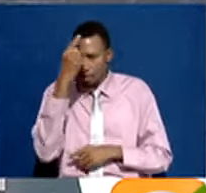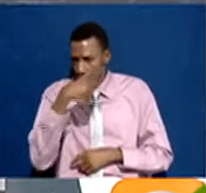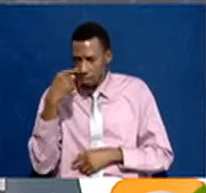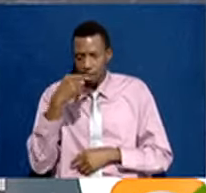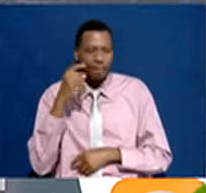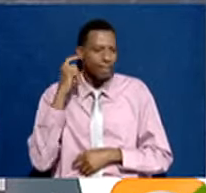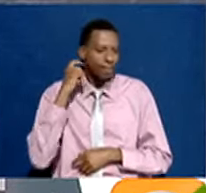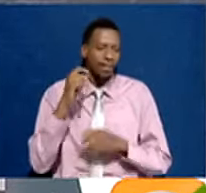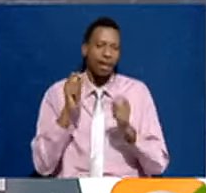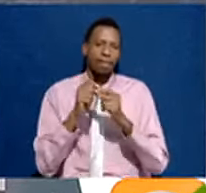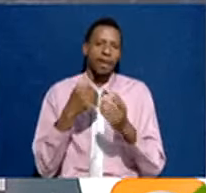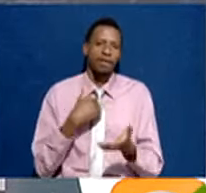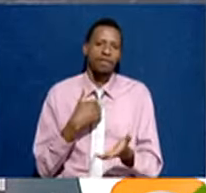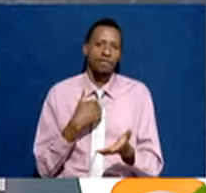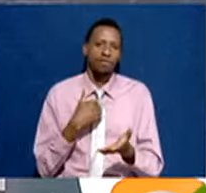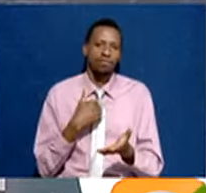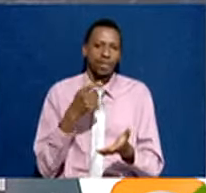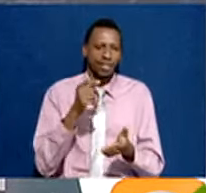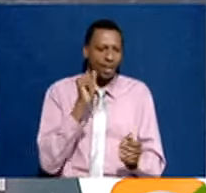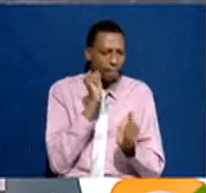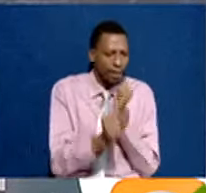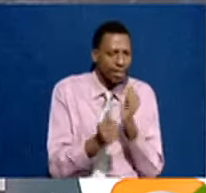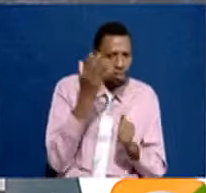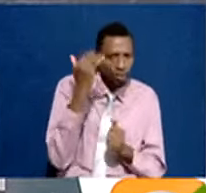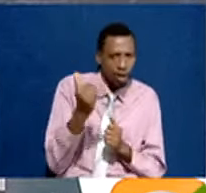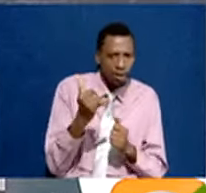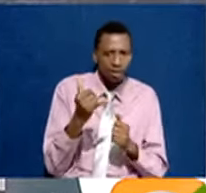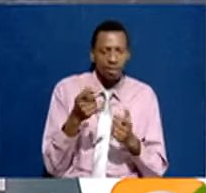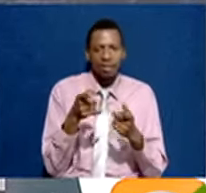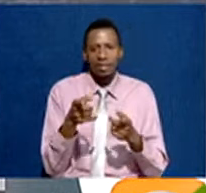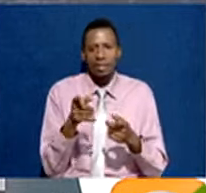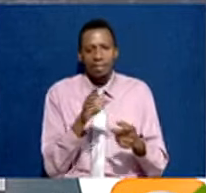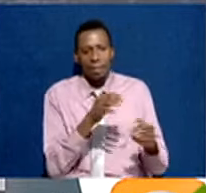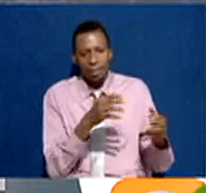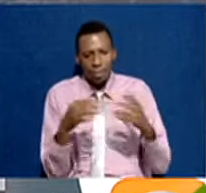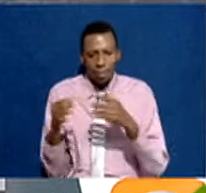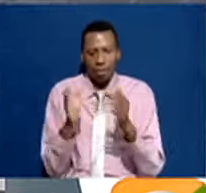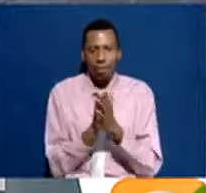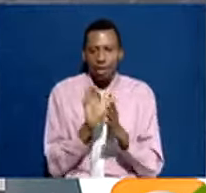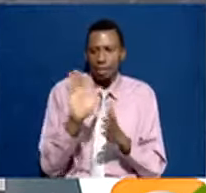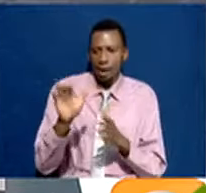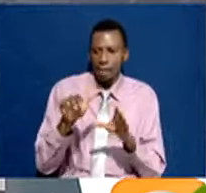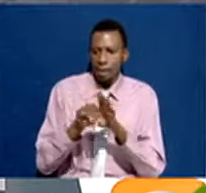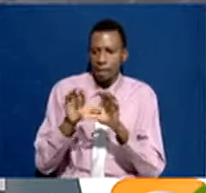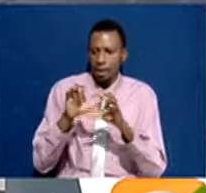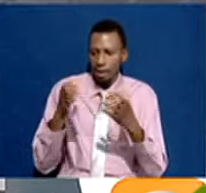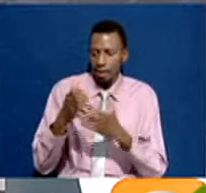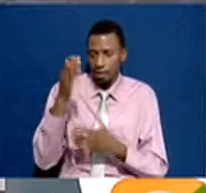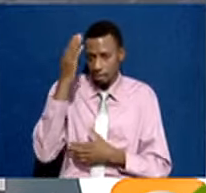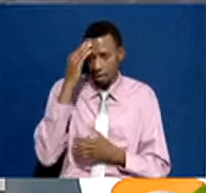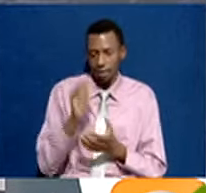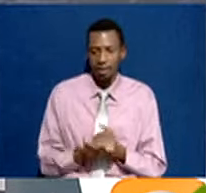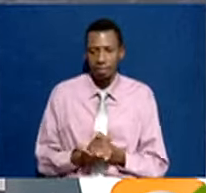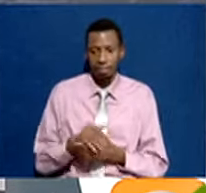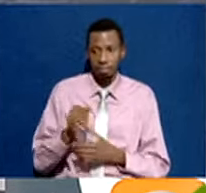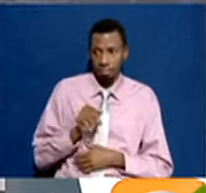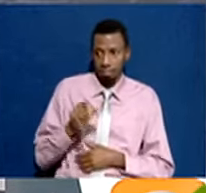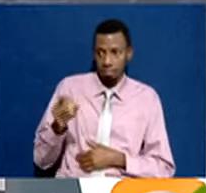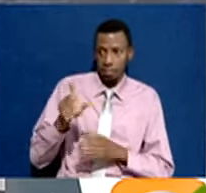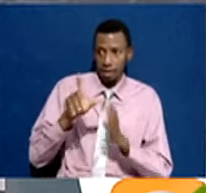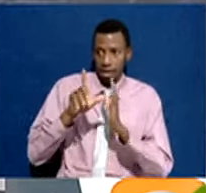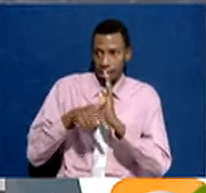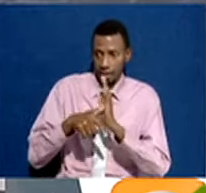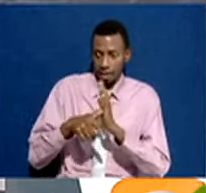Londiani was allegedly punished over an altercation with her classmate on Monday. She was later sent home with